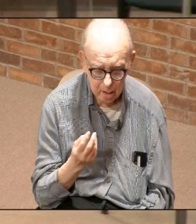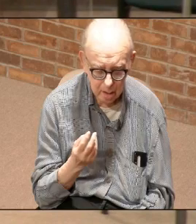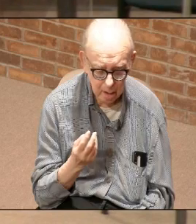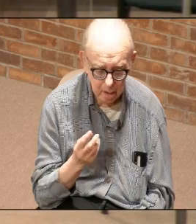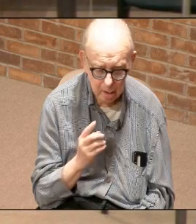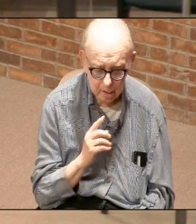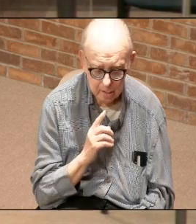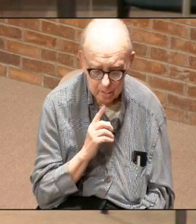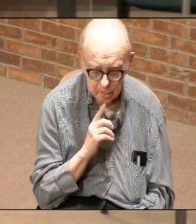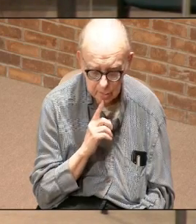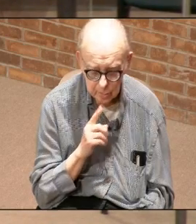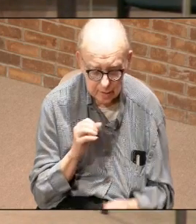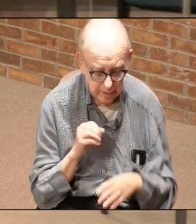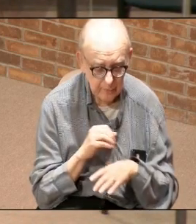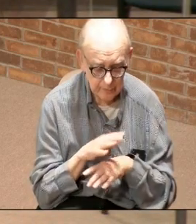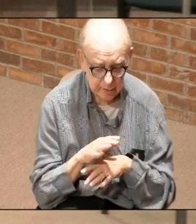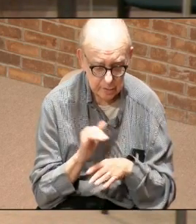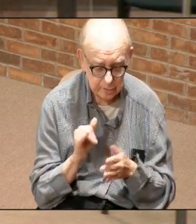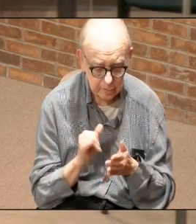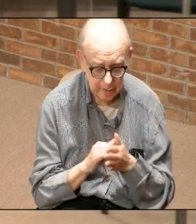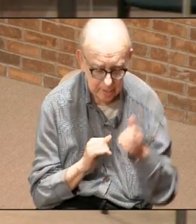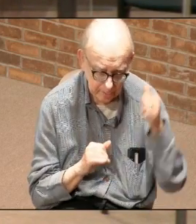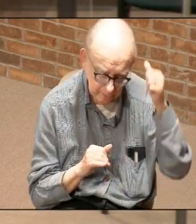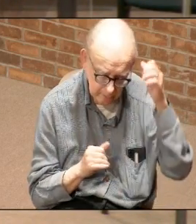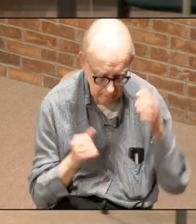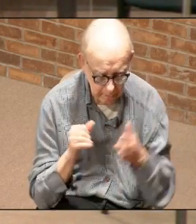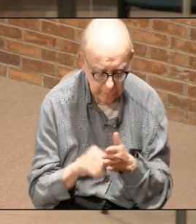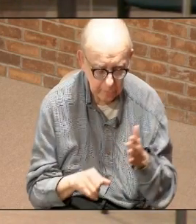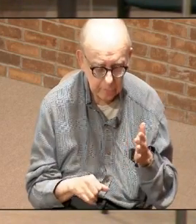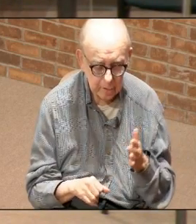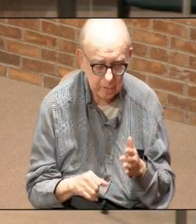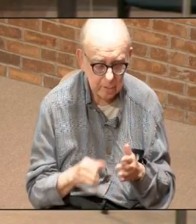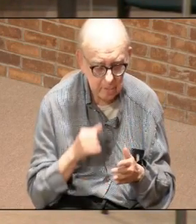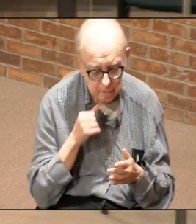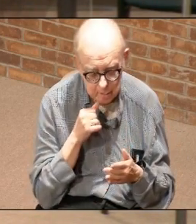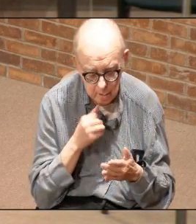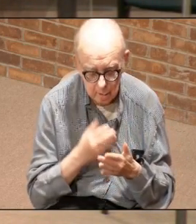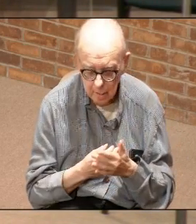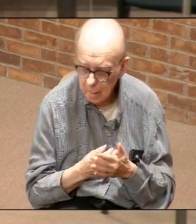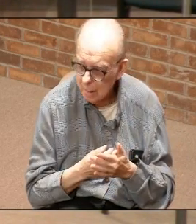this really has affected you in so many ways. And what did she say to you?